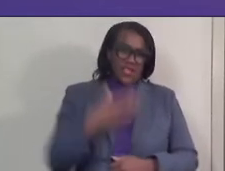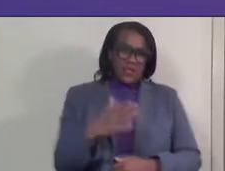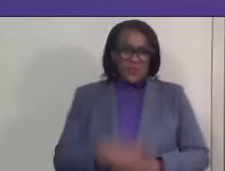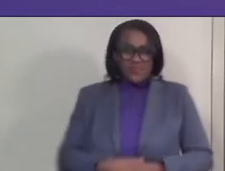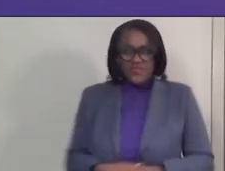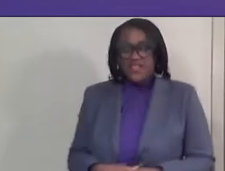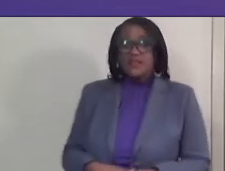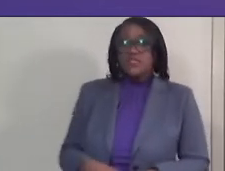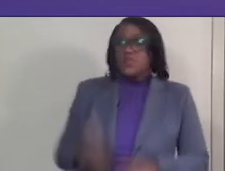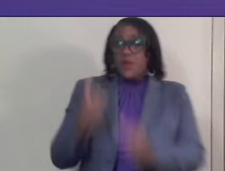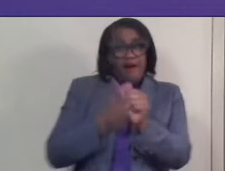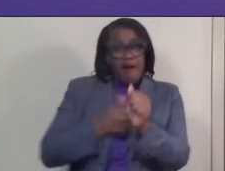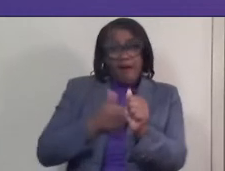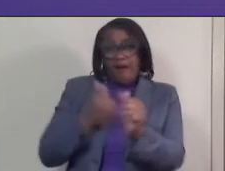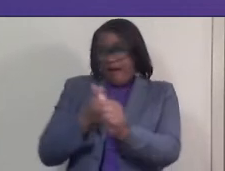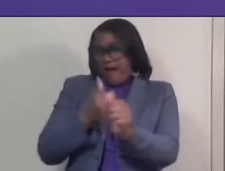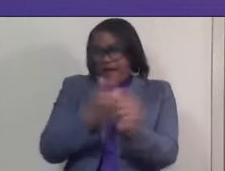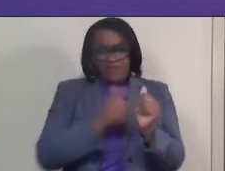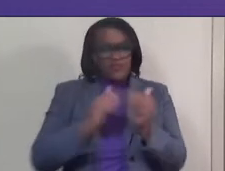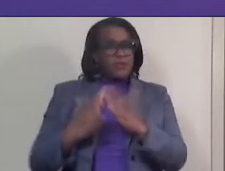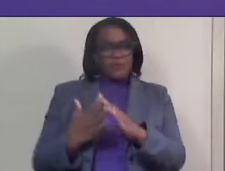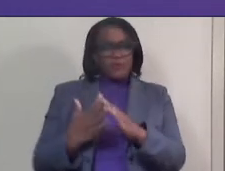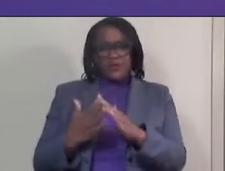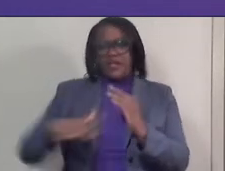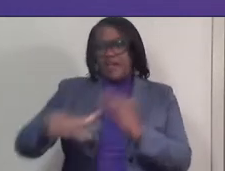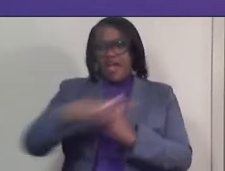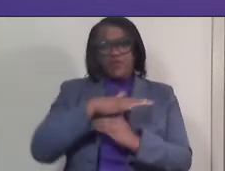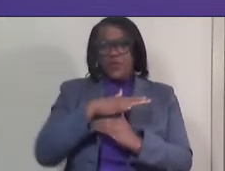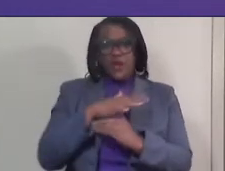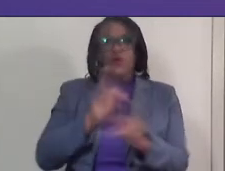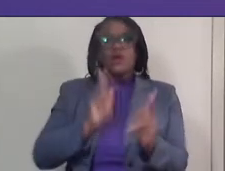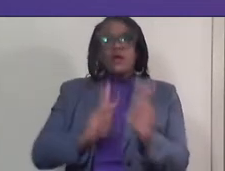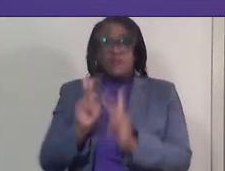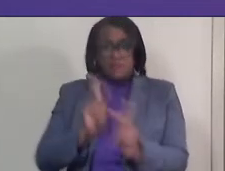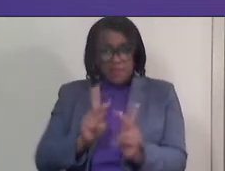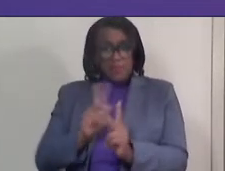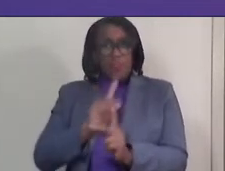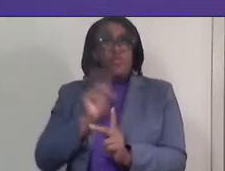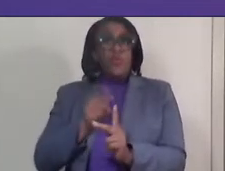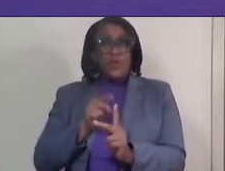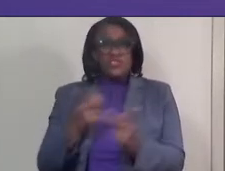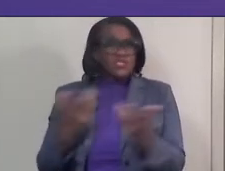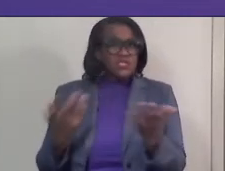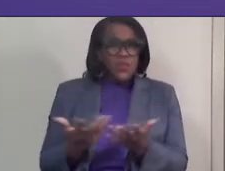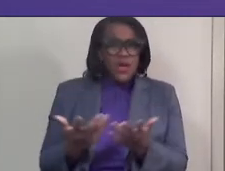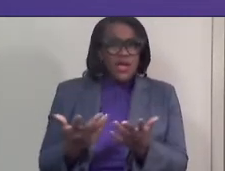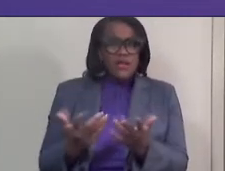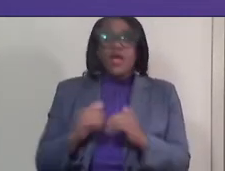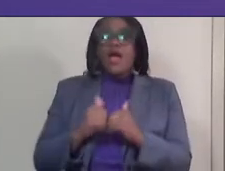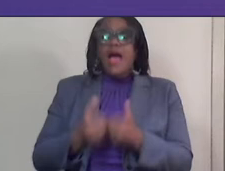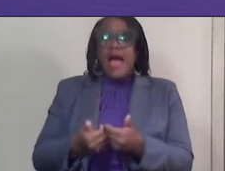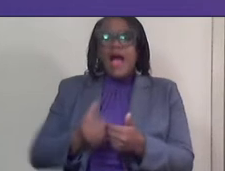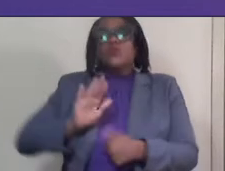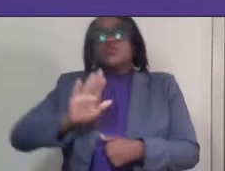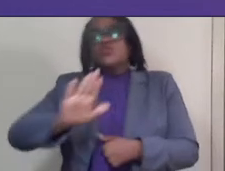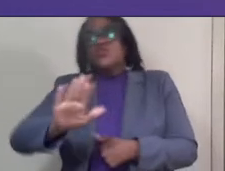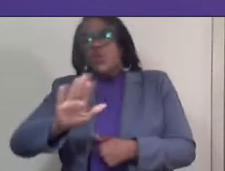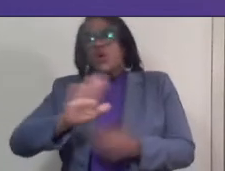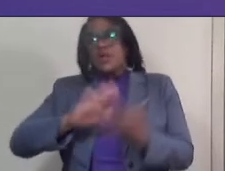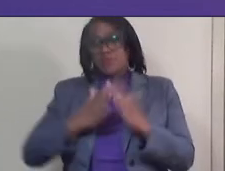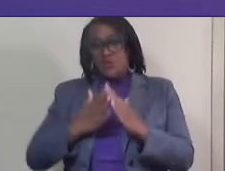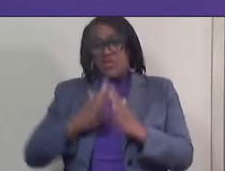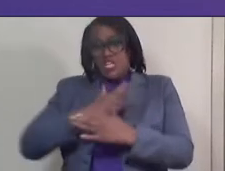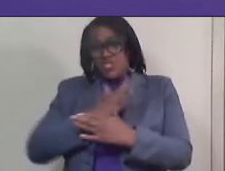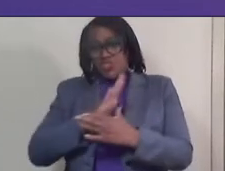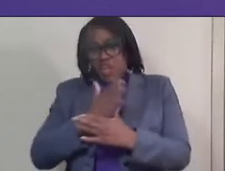every community, everywhere, people, definitely the question is, how does your community share with one another